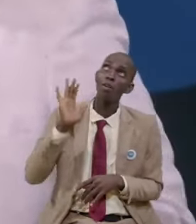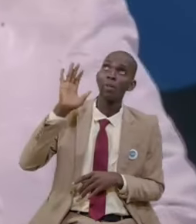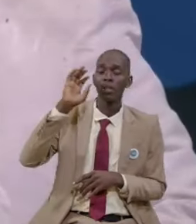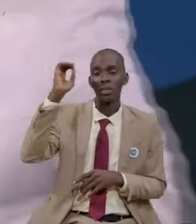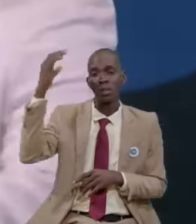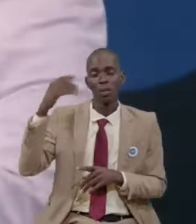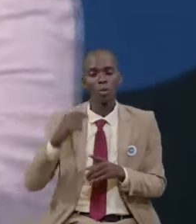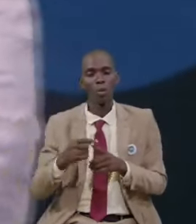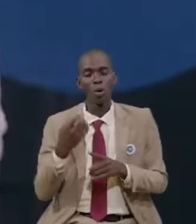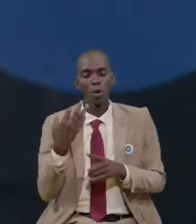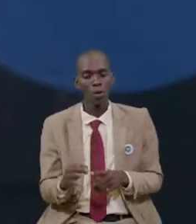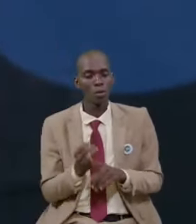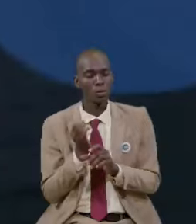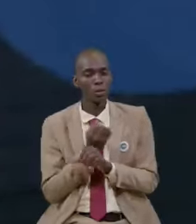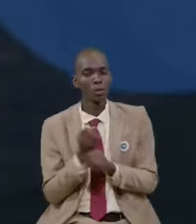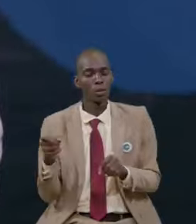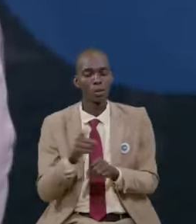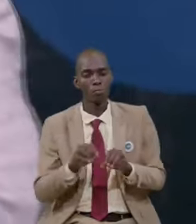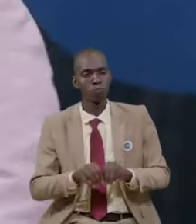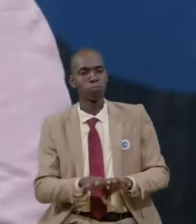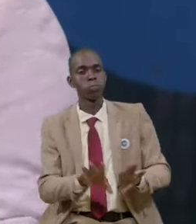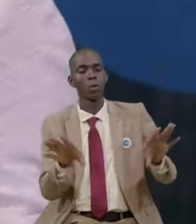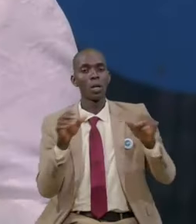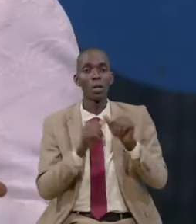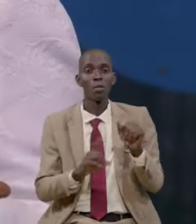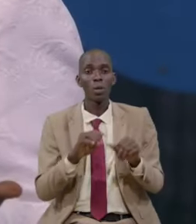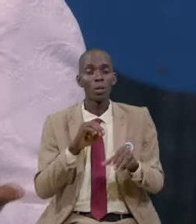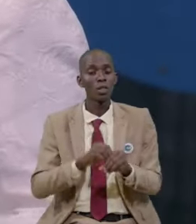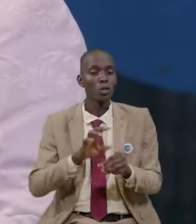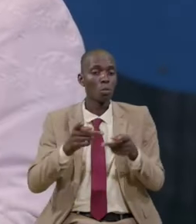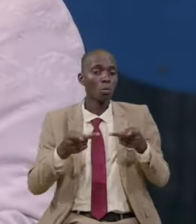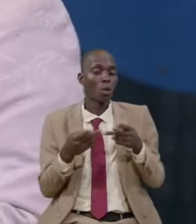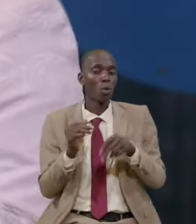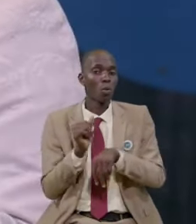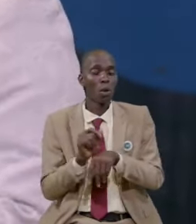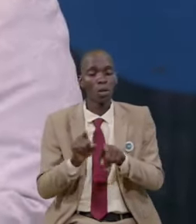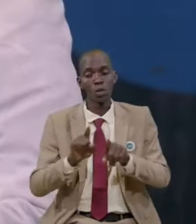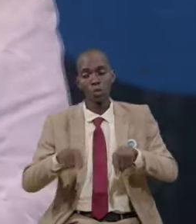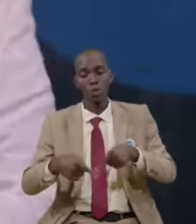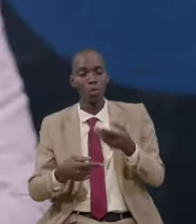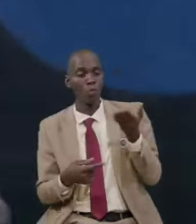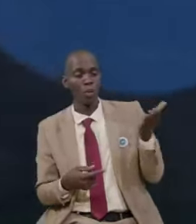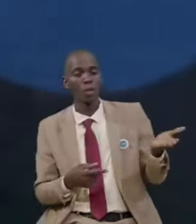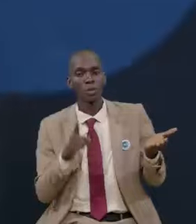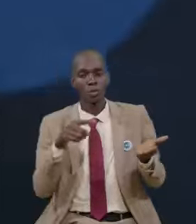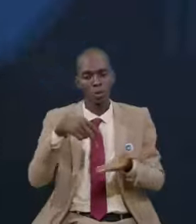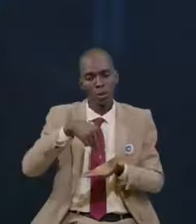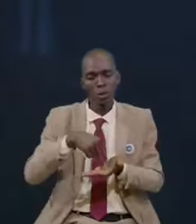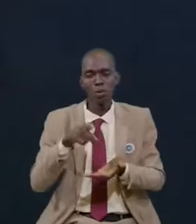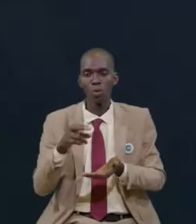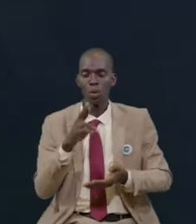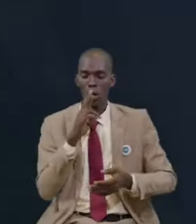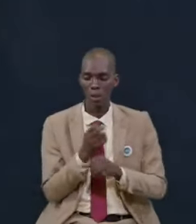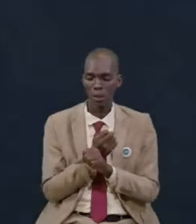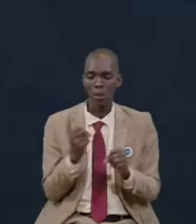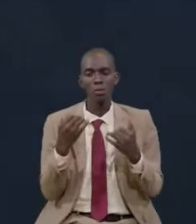everywhere. In your place of work, as you go there, you stand. You are born again now. In the market, you stand.